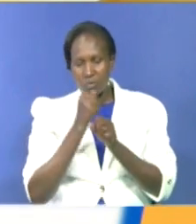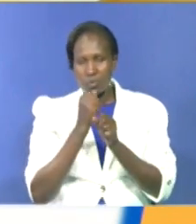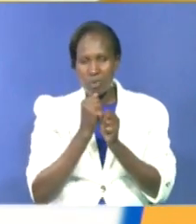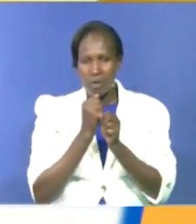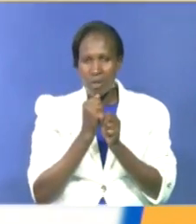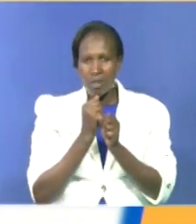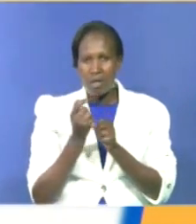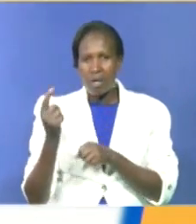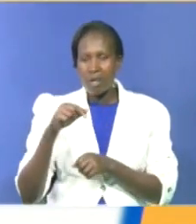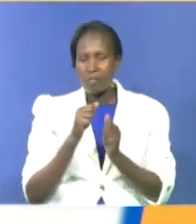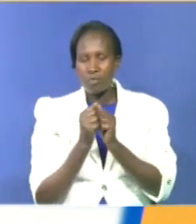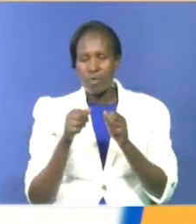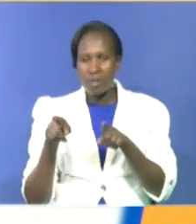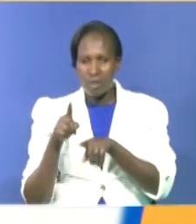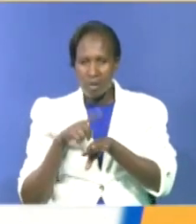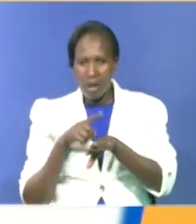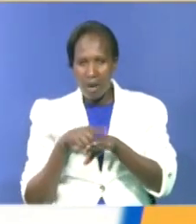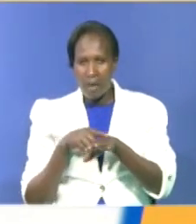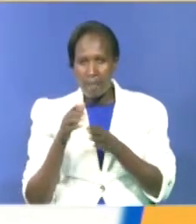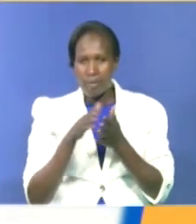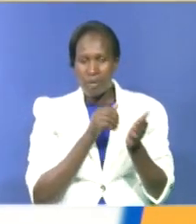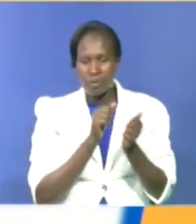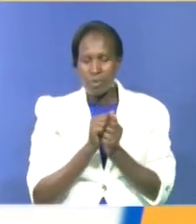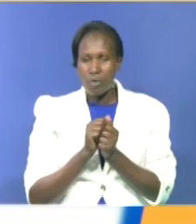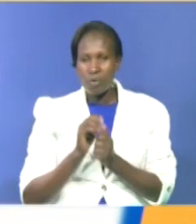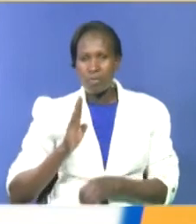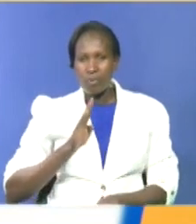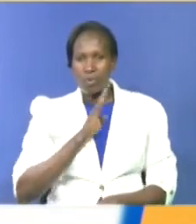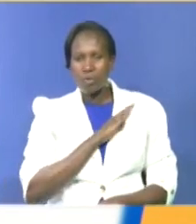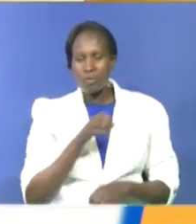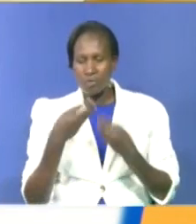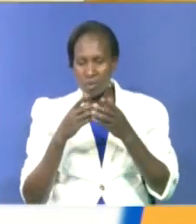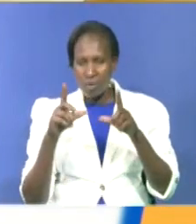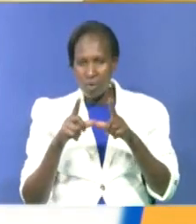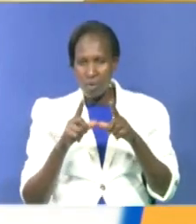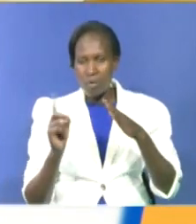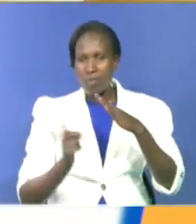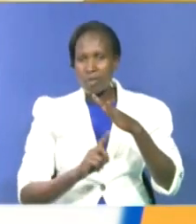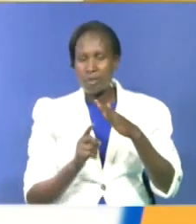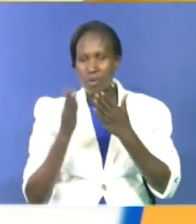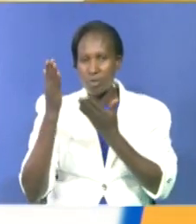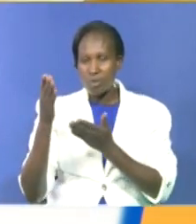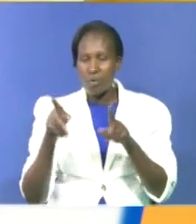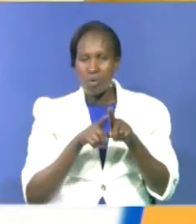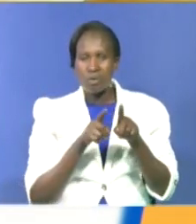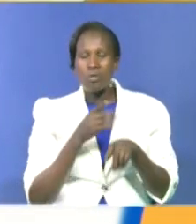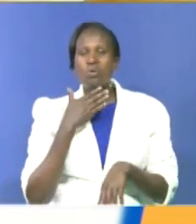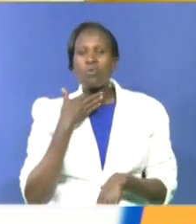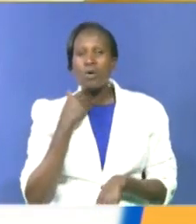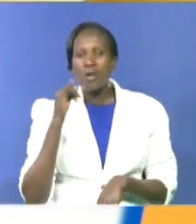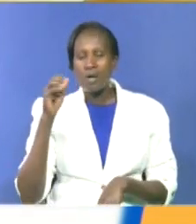good of our country. Wakati wa kuvunjiliwa mbali kwa bodi hiyo ya utoaji wa leseni, Waziri Matiangi aidha ameitaka